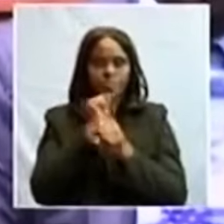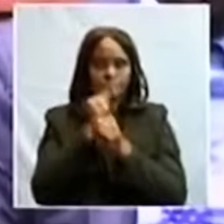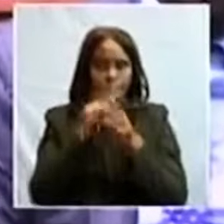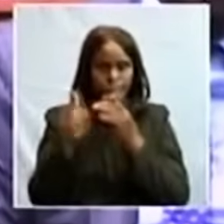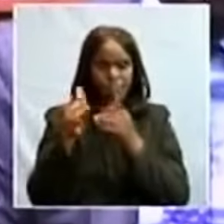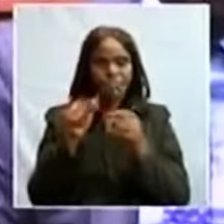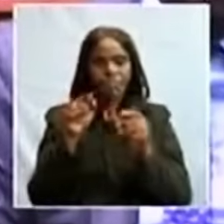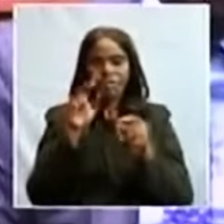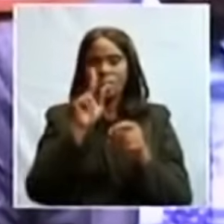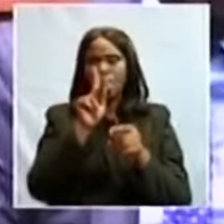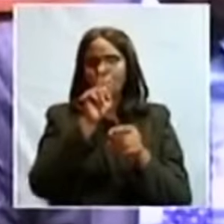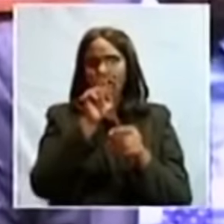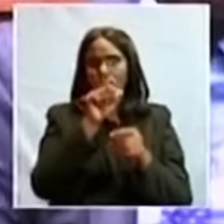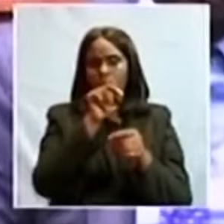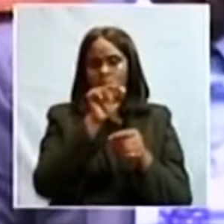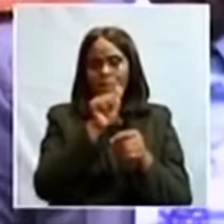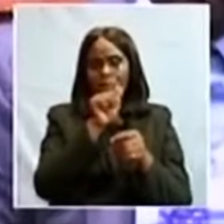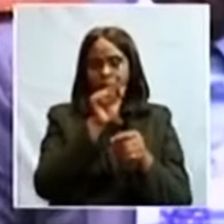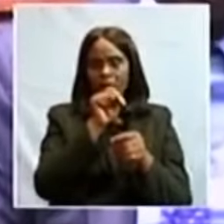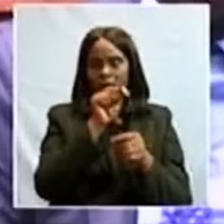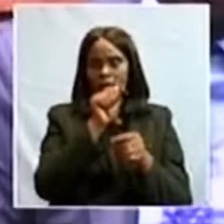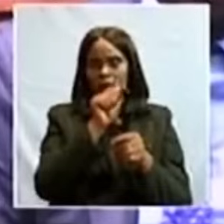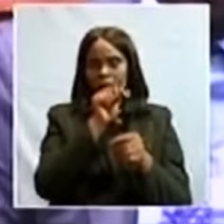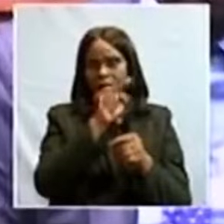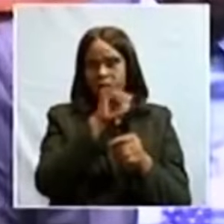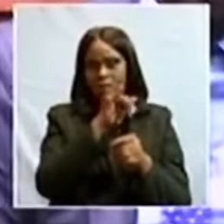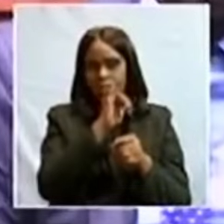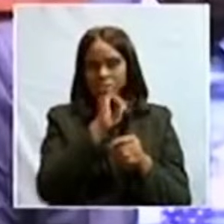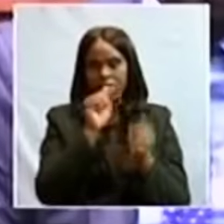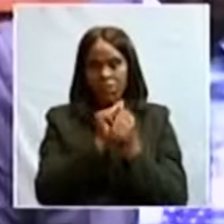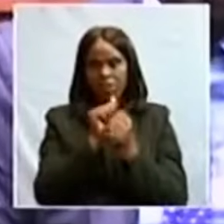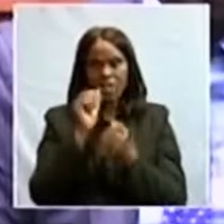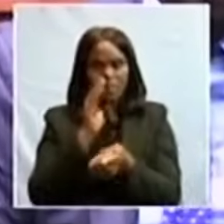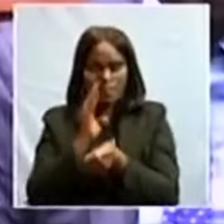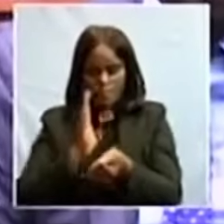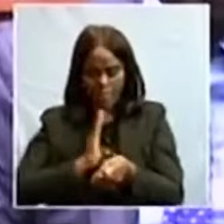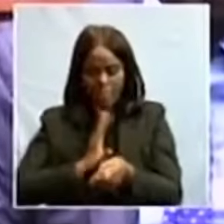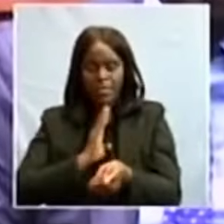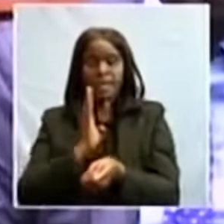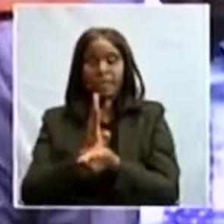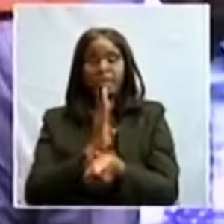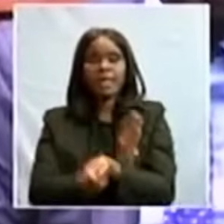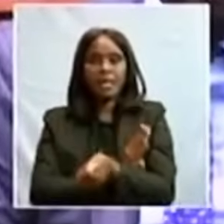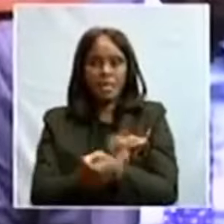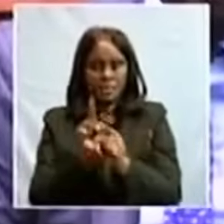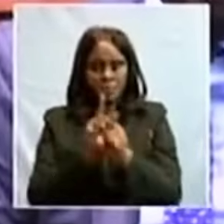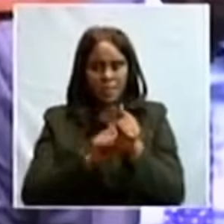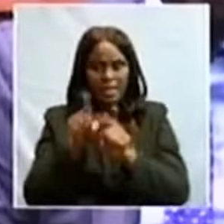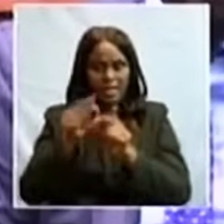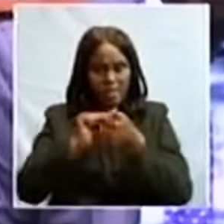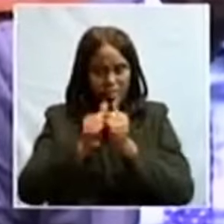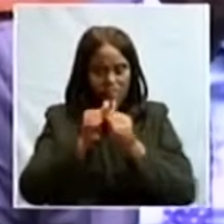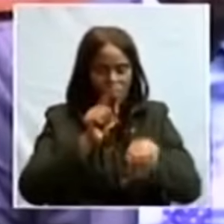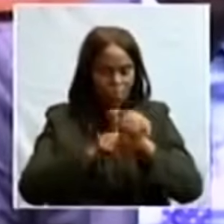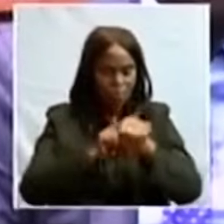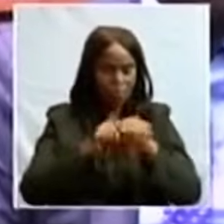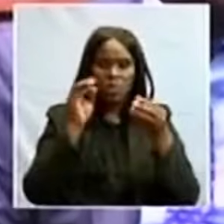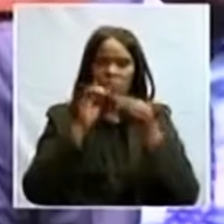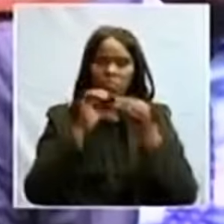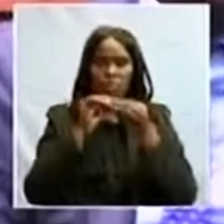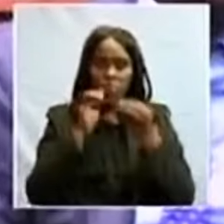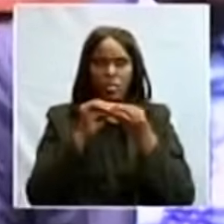is Konda Nanji and Barbara Banda. We are very much aware that soccer is a sport that has been